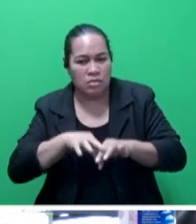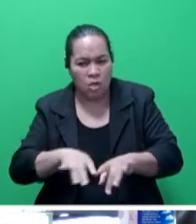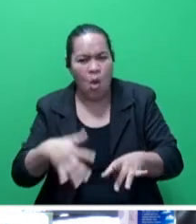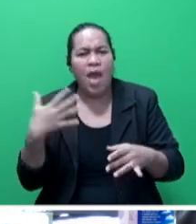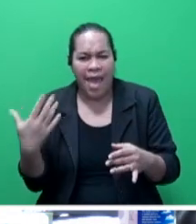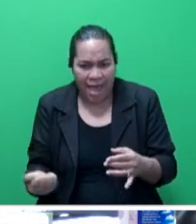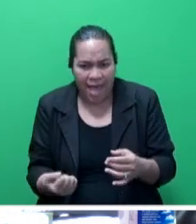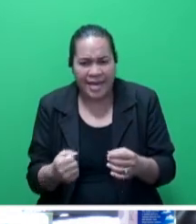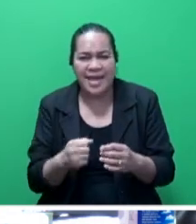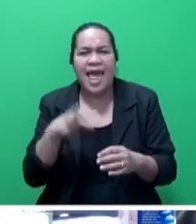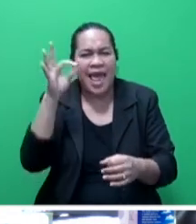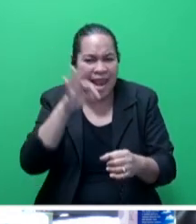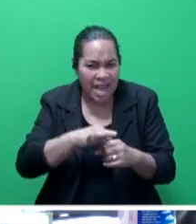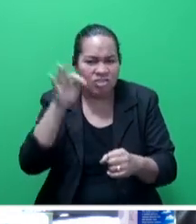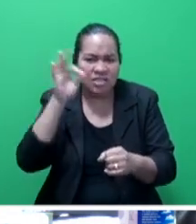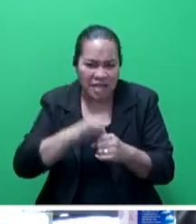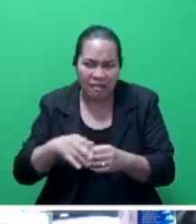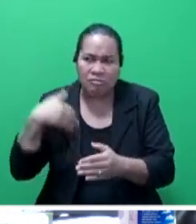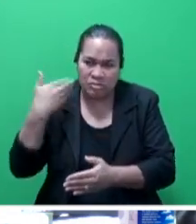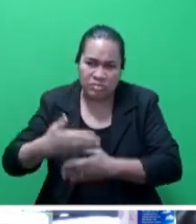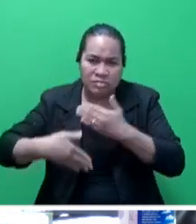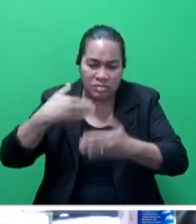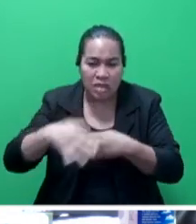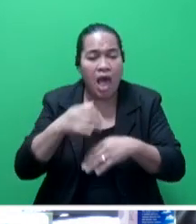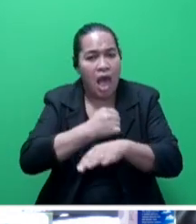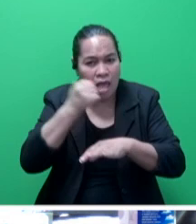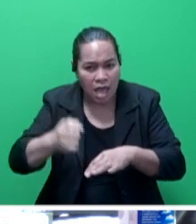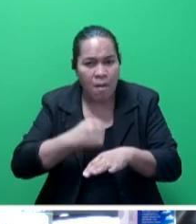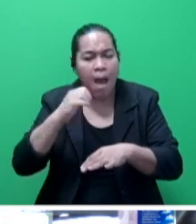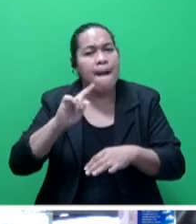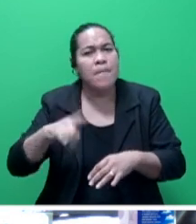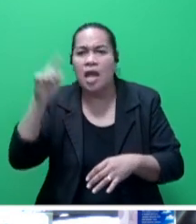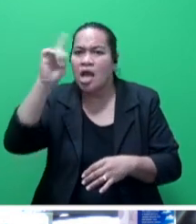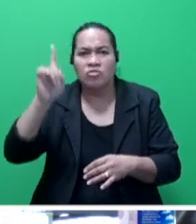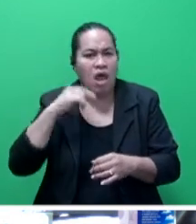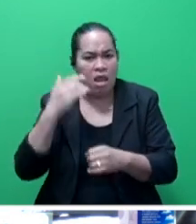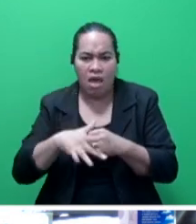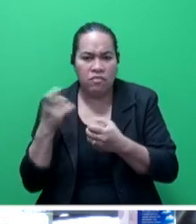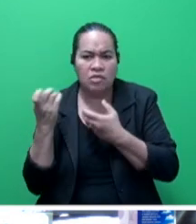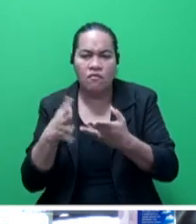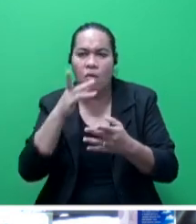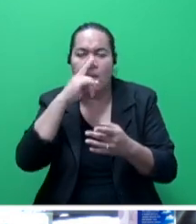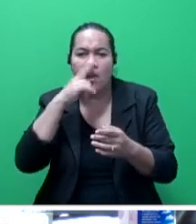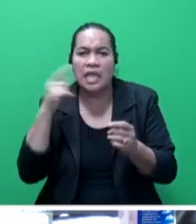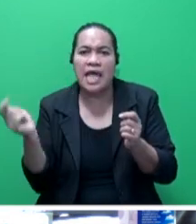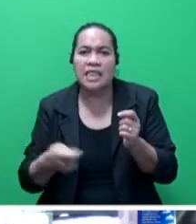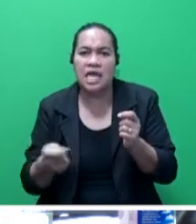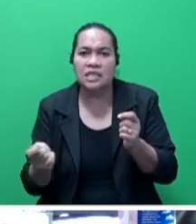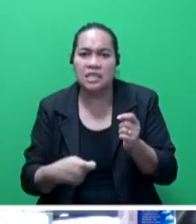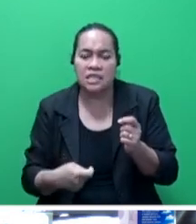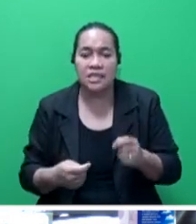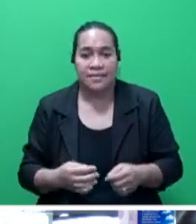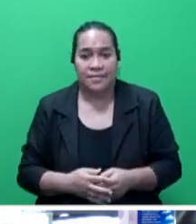elections. We've had government after government. But electricity was not provided to the people of Naitasiri. Mr.